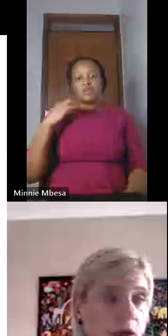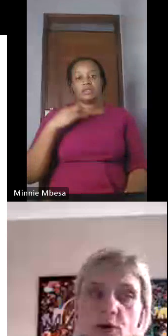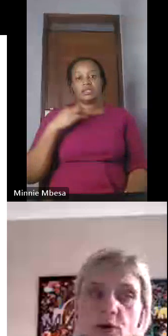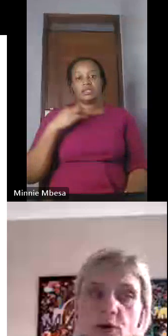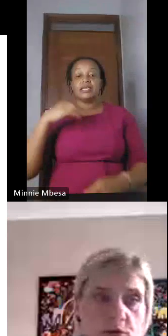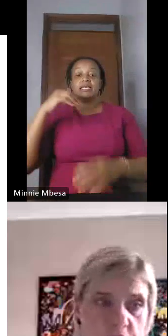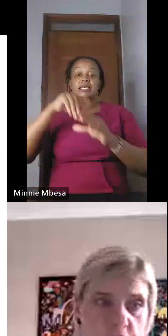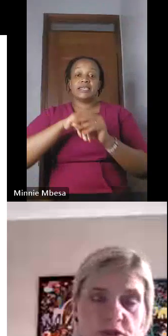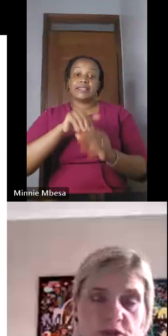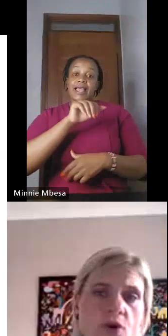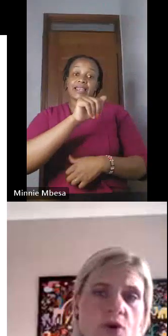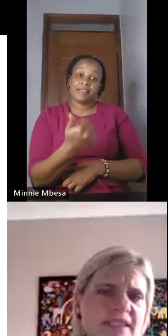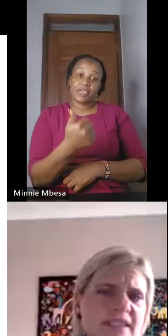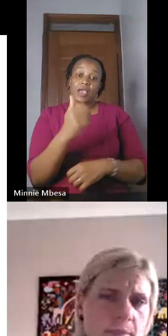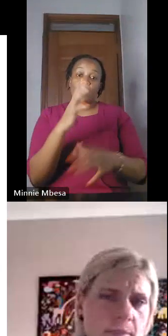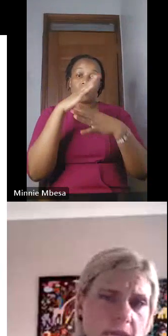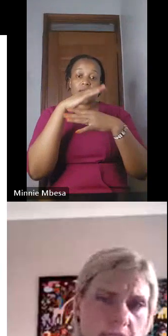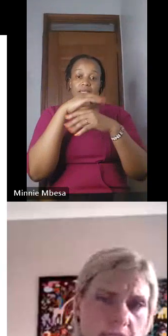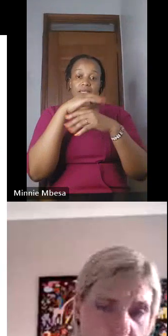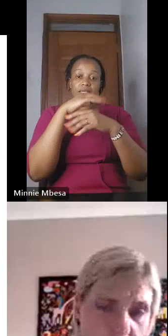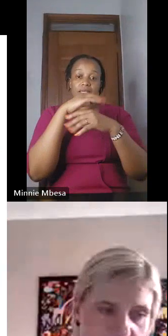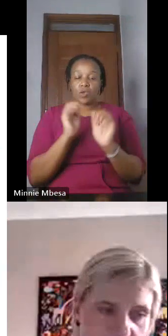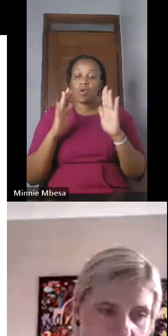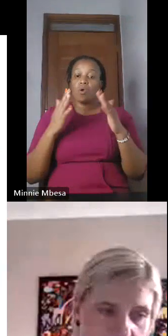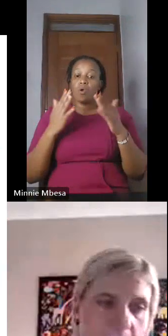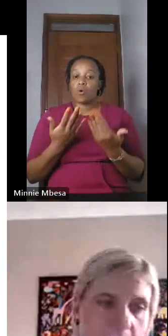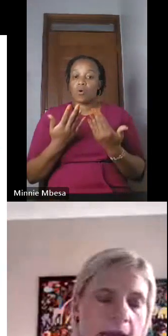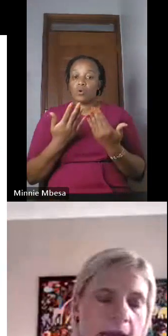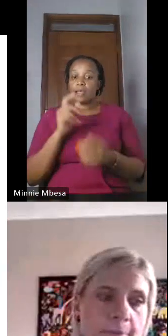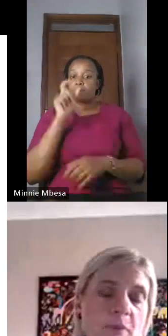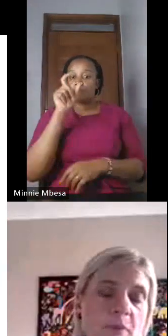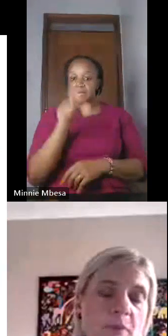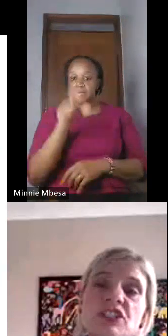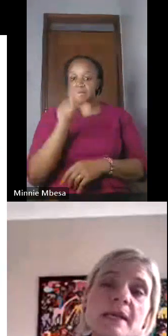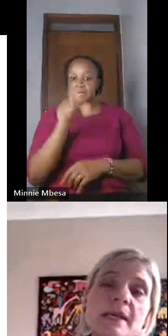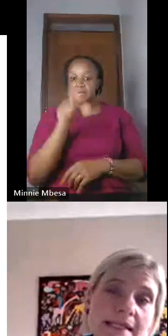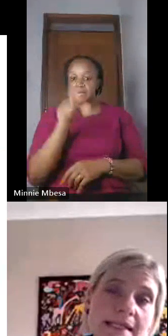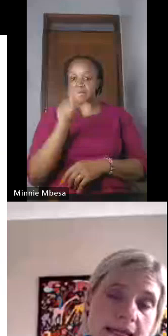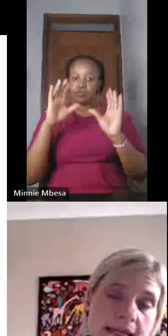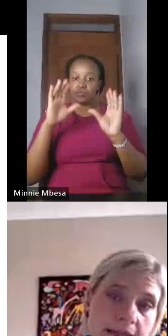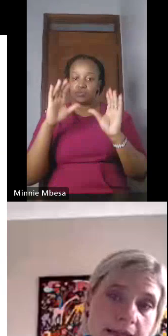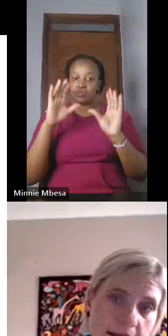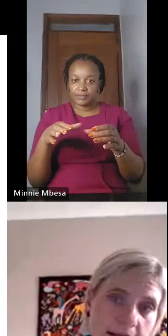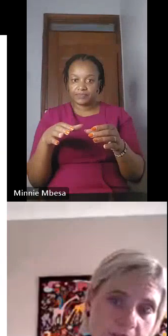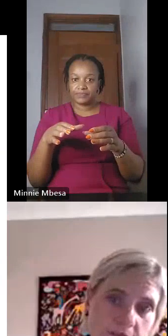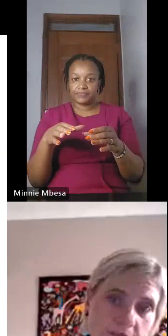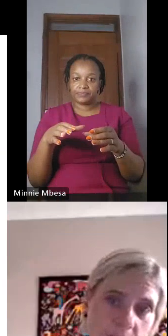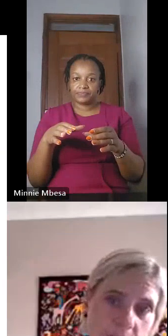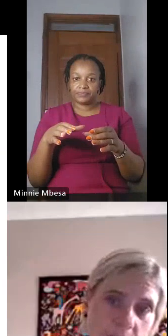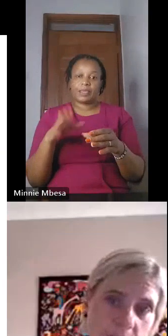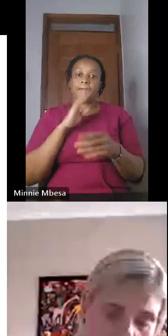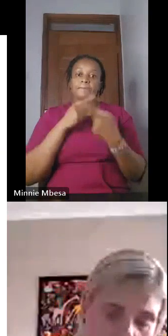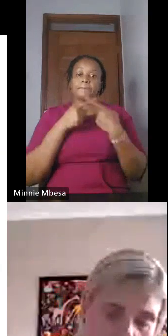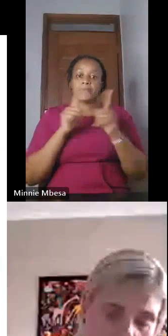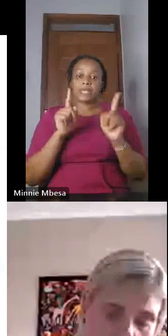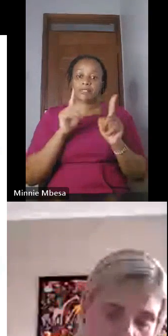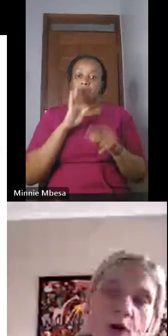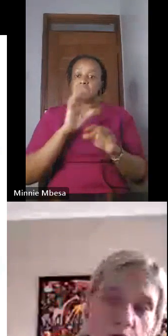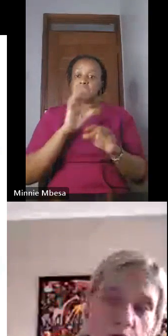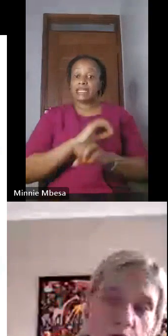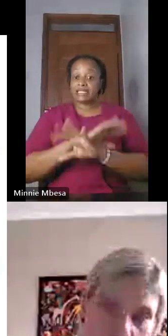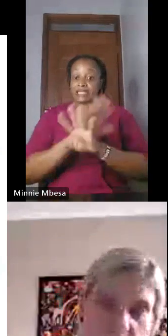time, or your yeah, sure. church, or somebody in the community. But just be clear in that referee